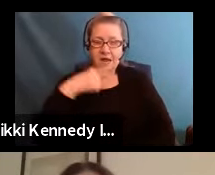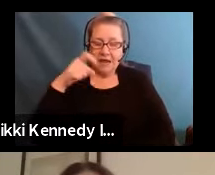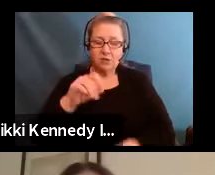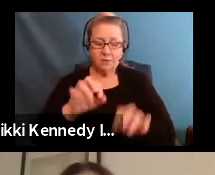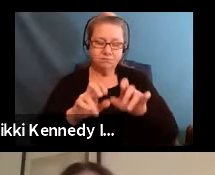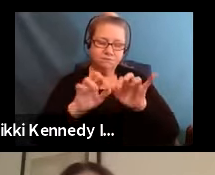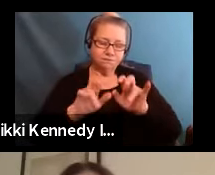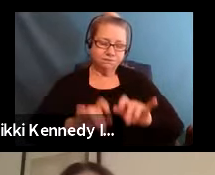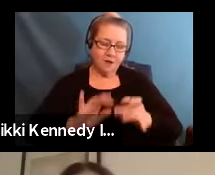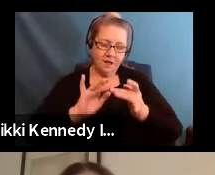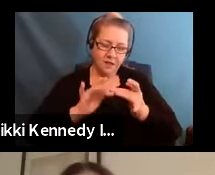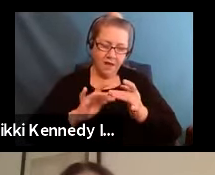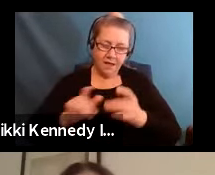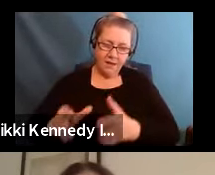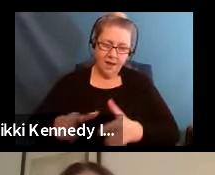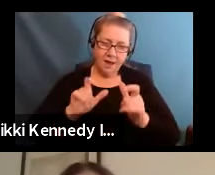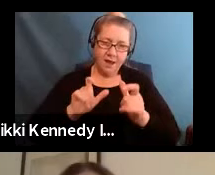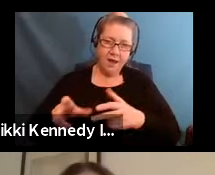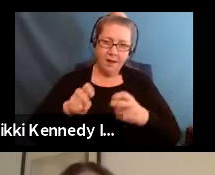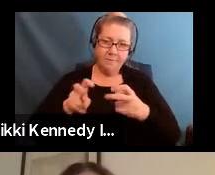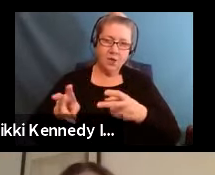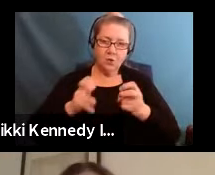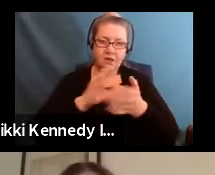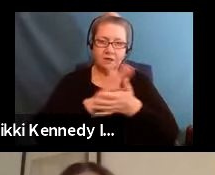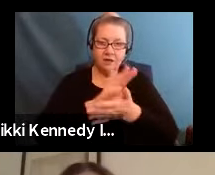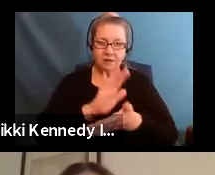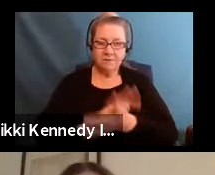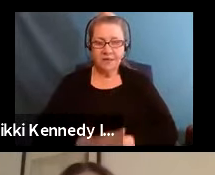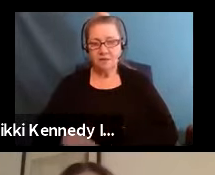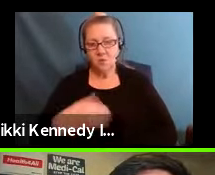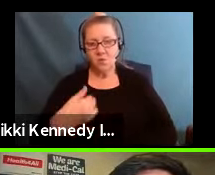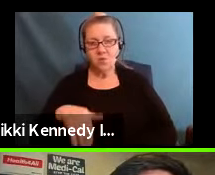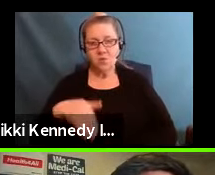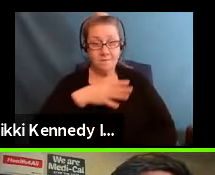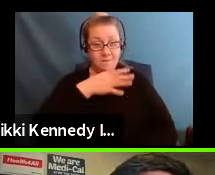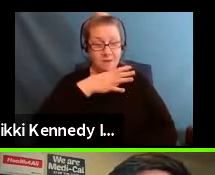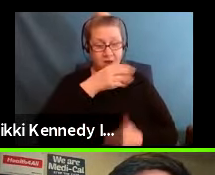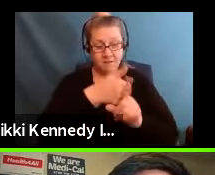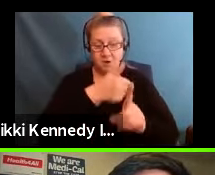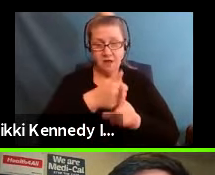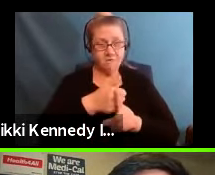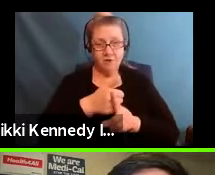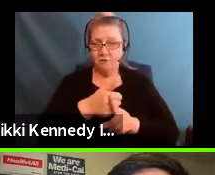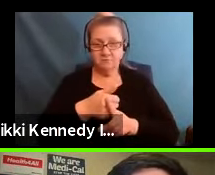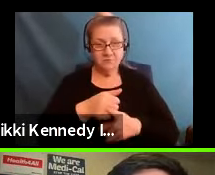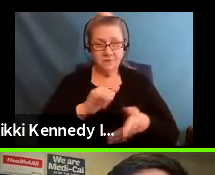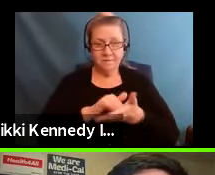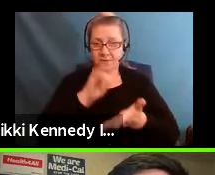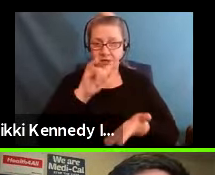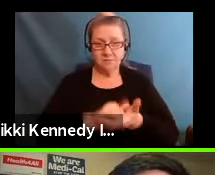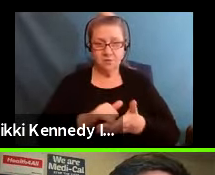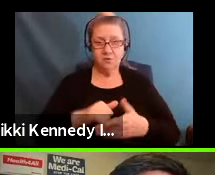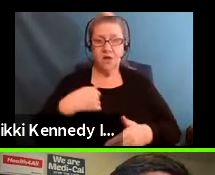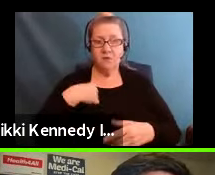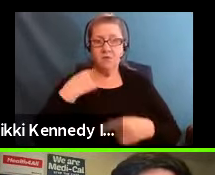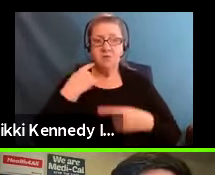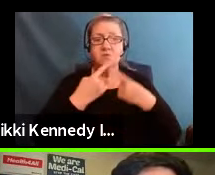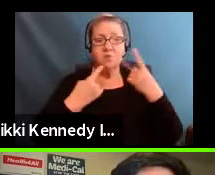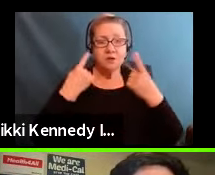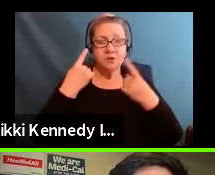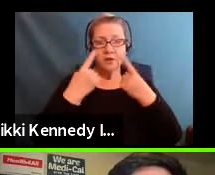and uploading documents and things that my mom, would not have been able to do by herself. And I just want to